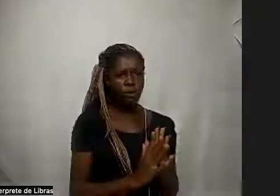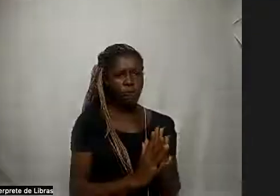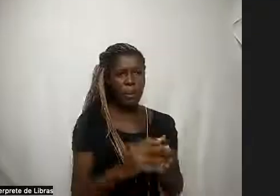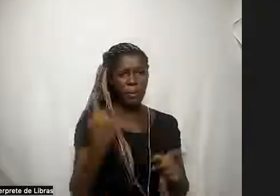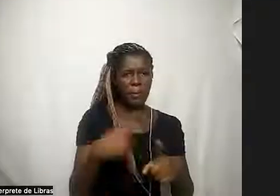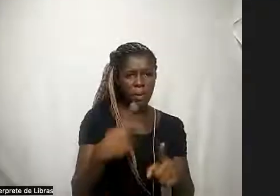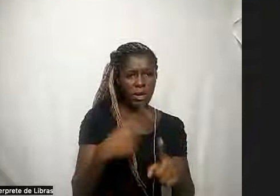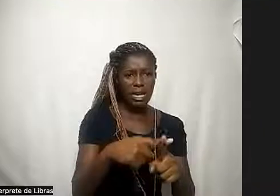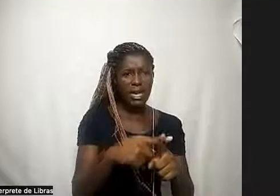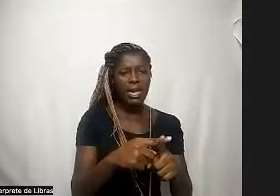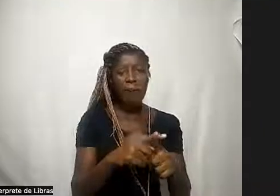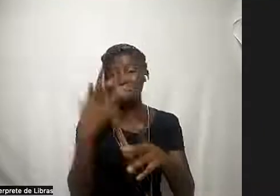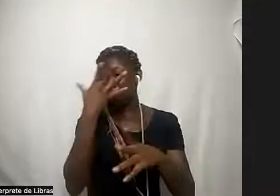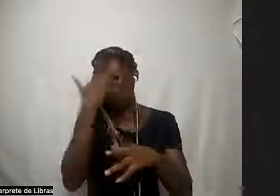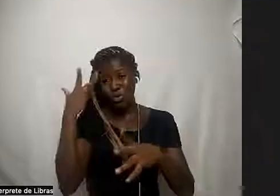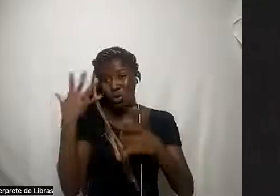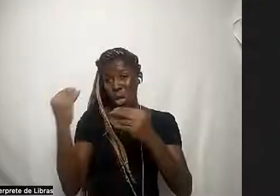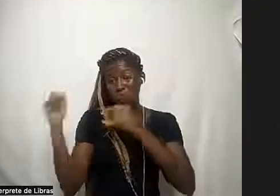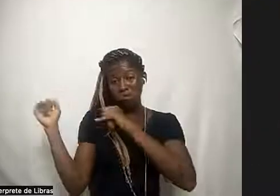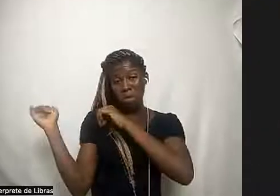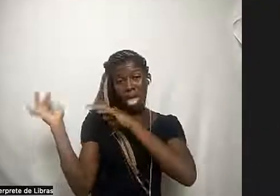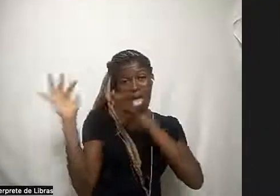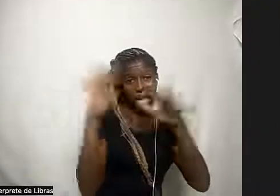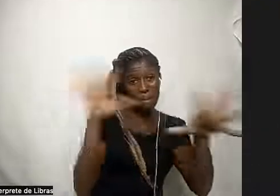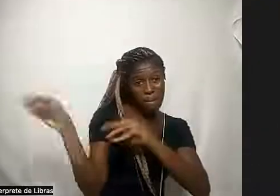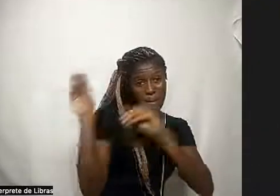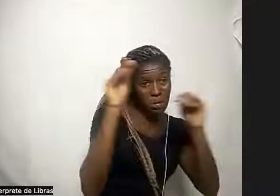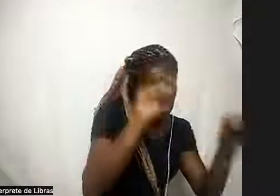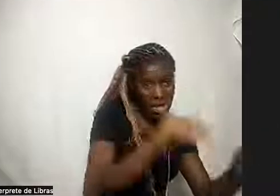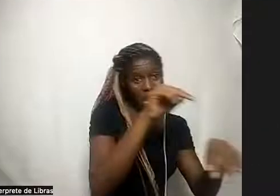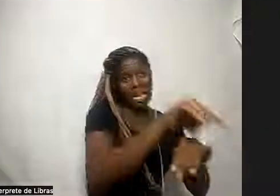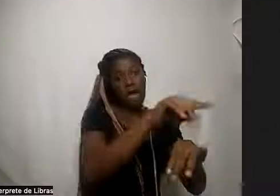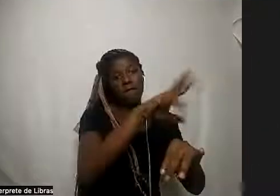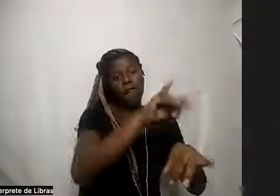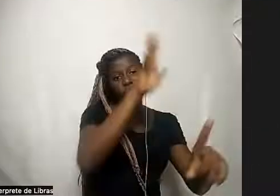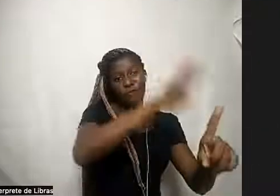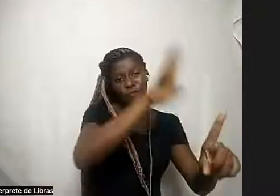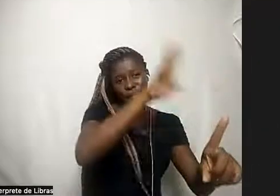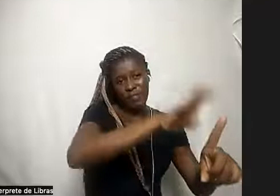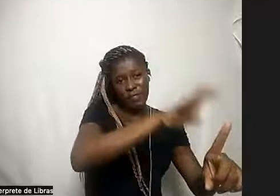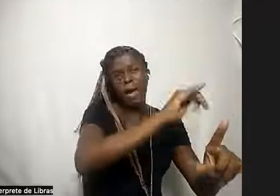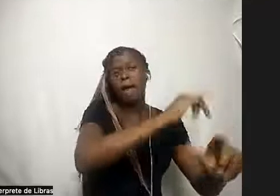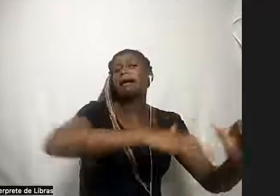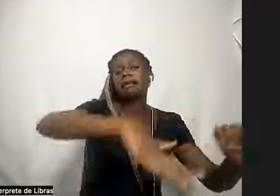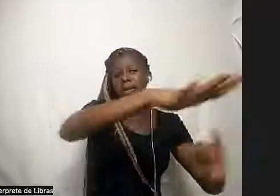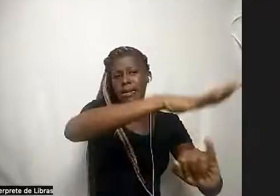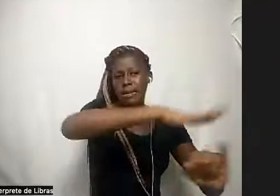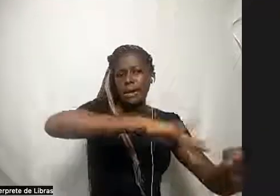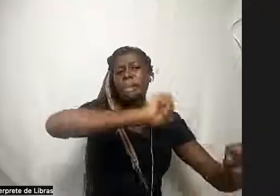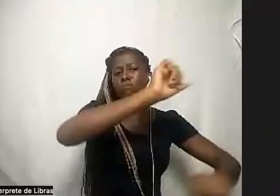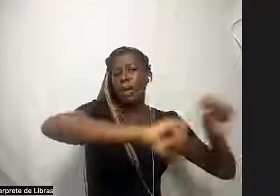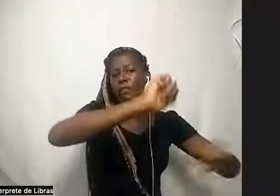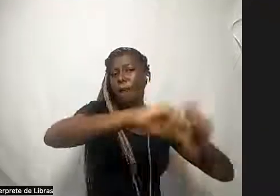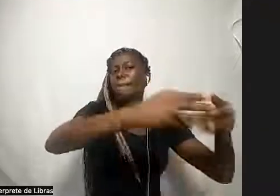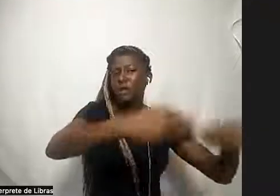increasing the permanent population of Fernando de Noronha, which now are around 8,500,